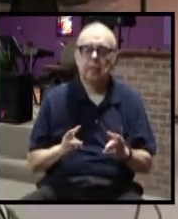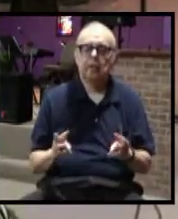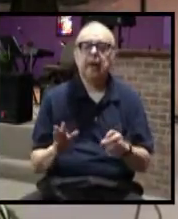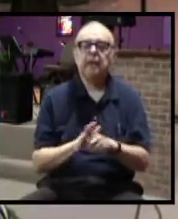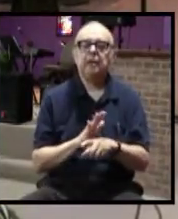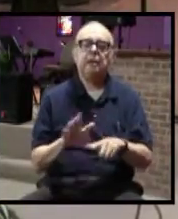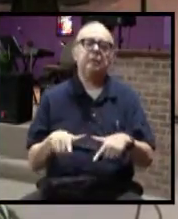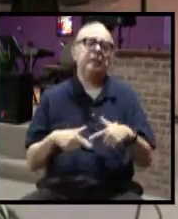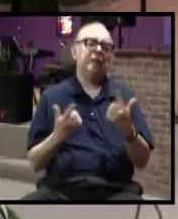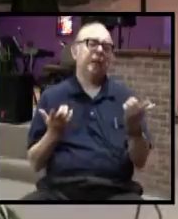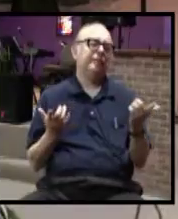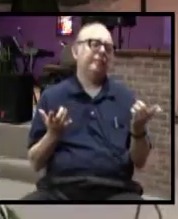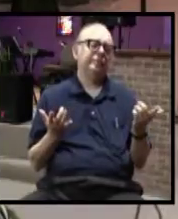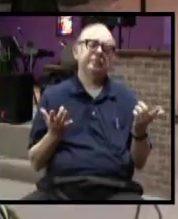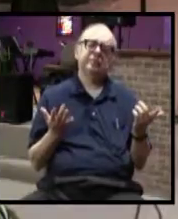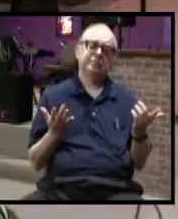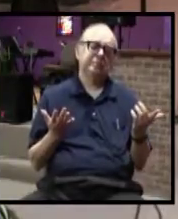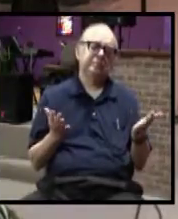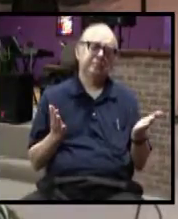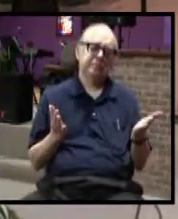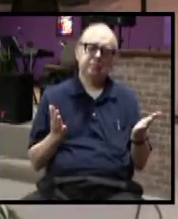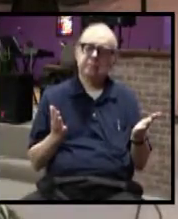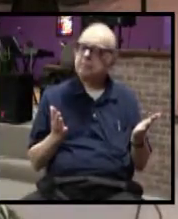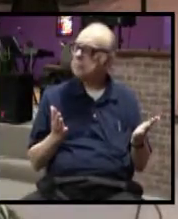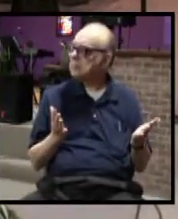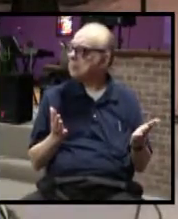And that's the way their whole life was.